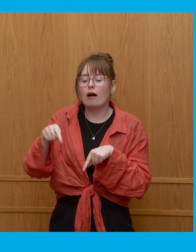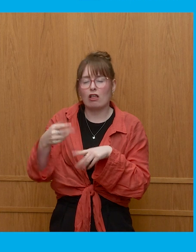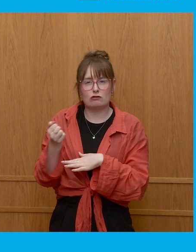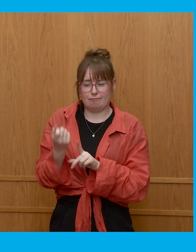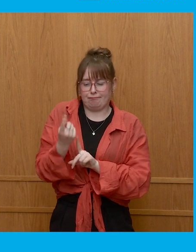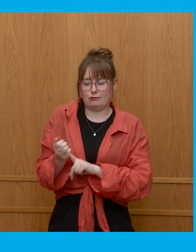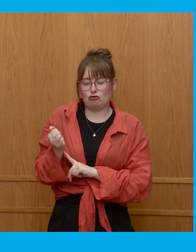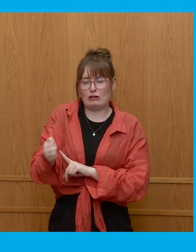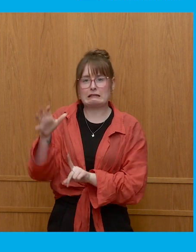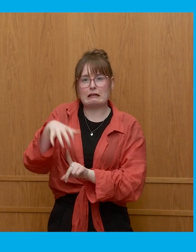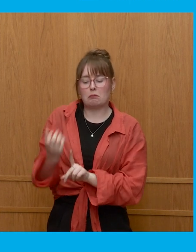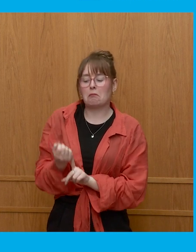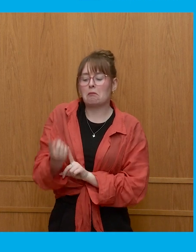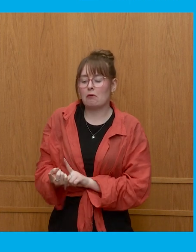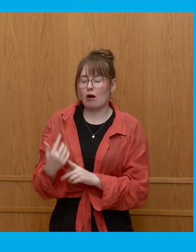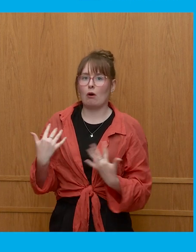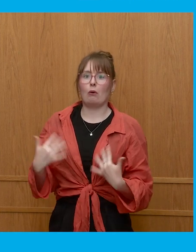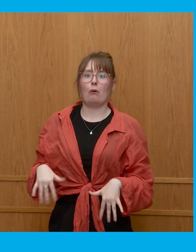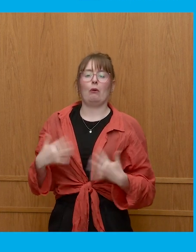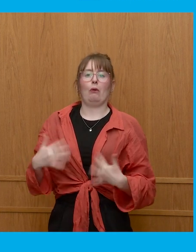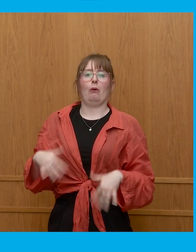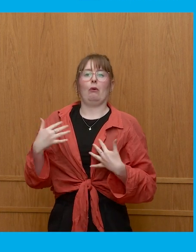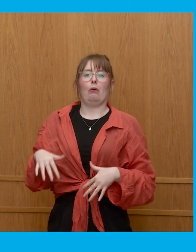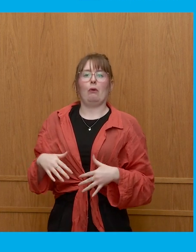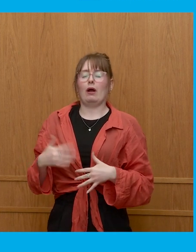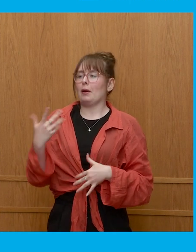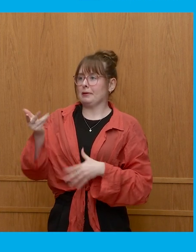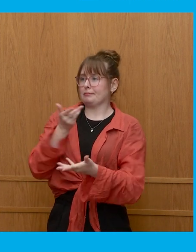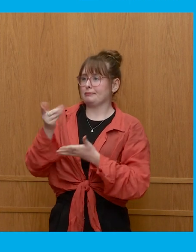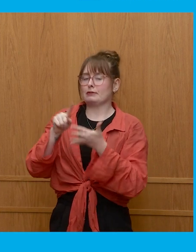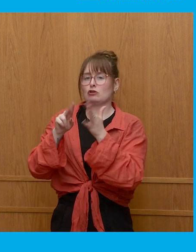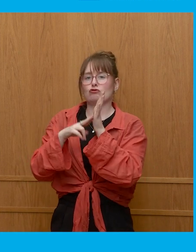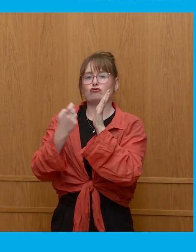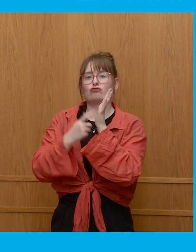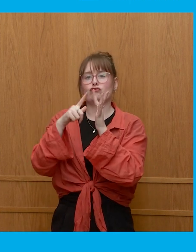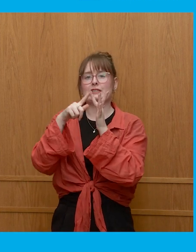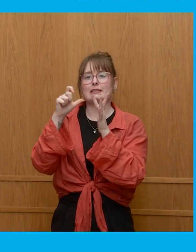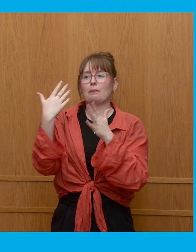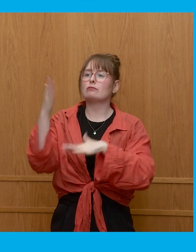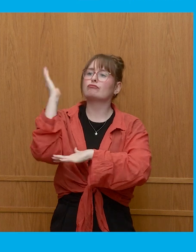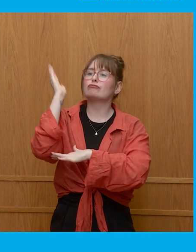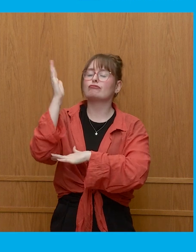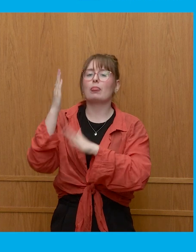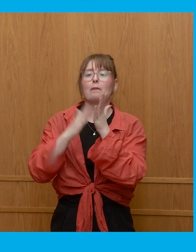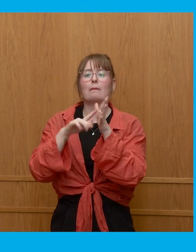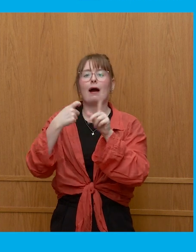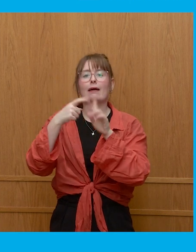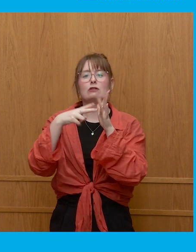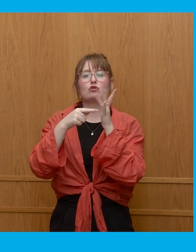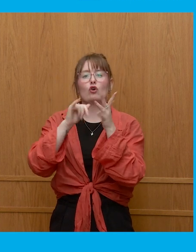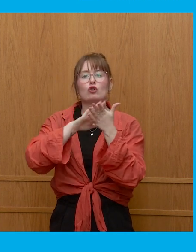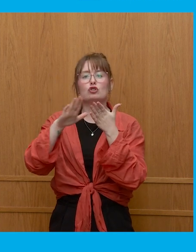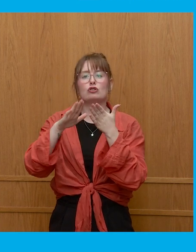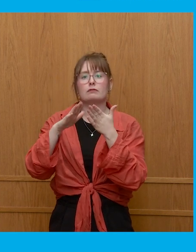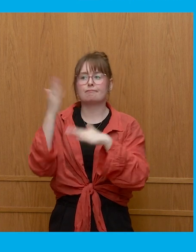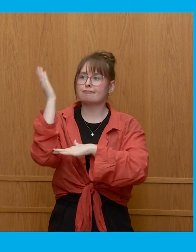station, and it was amazing. And then I saw Enrique talk at the Macintosh, and he was very